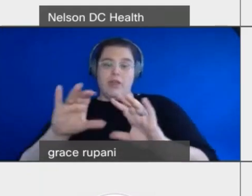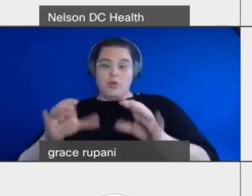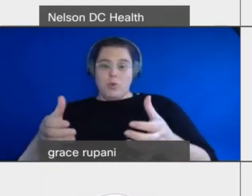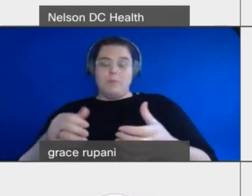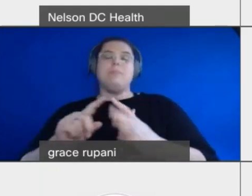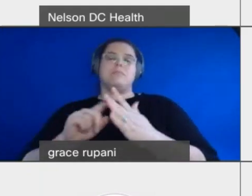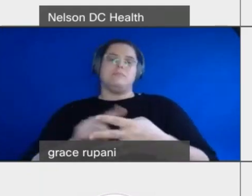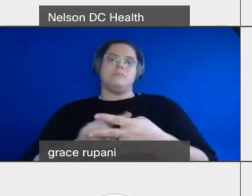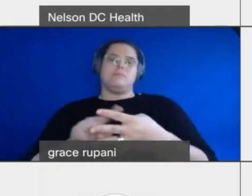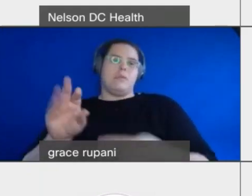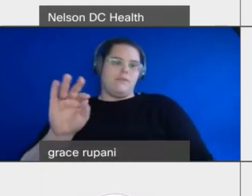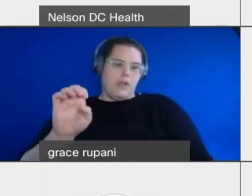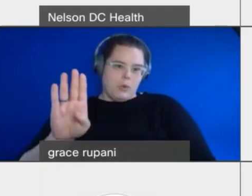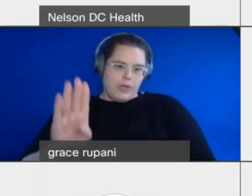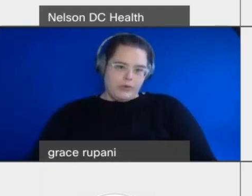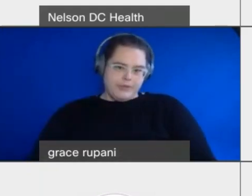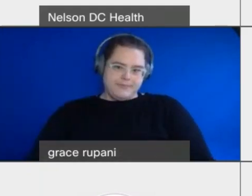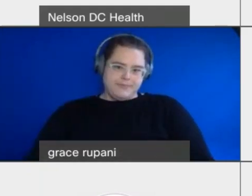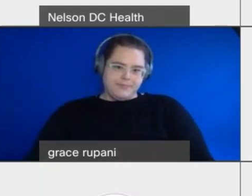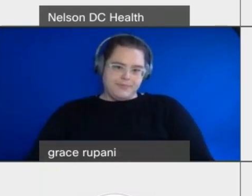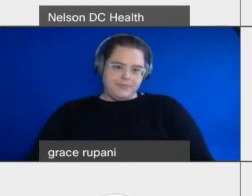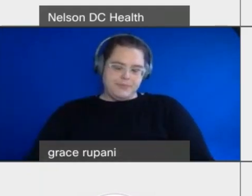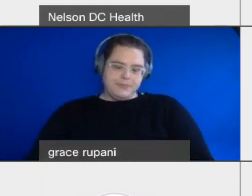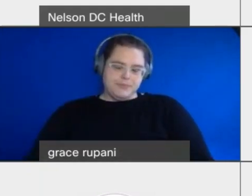point availability for some